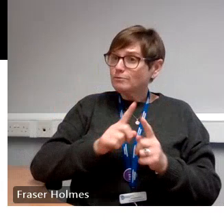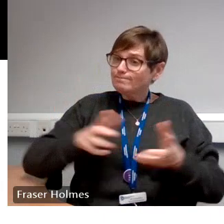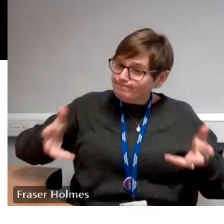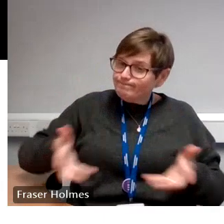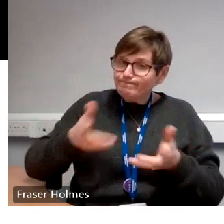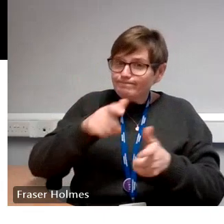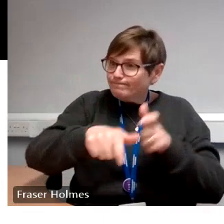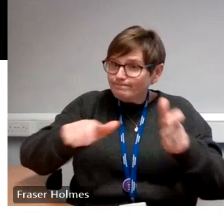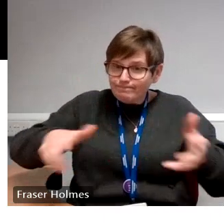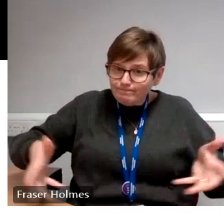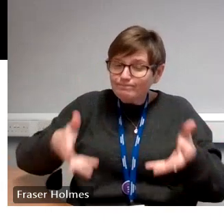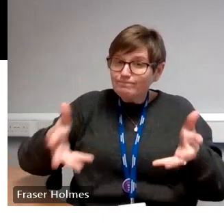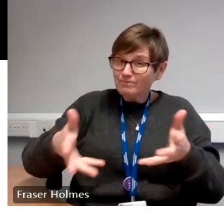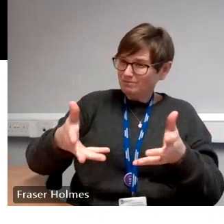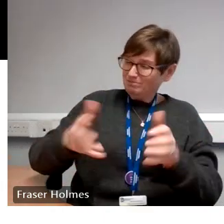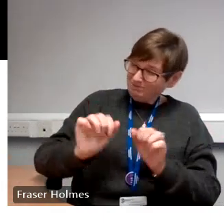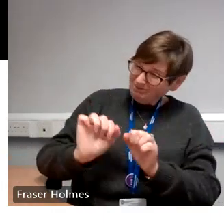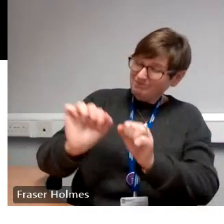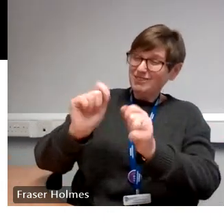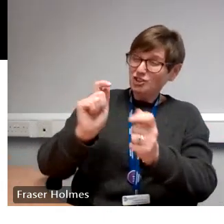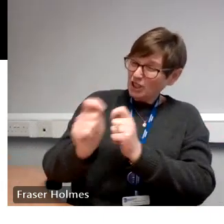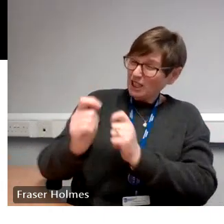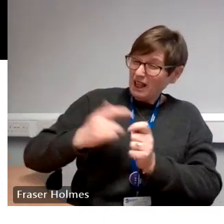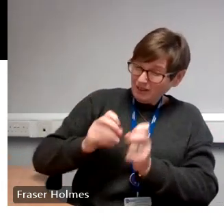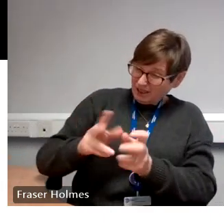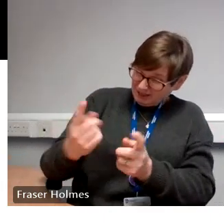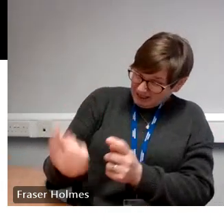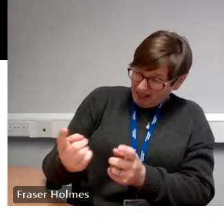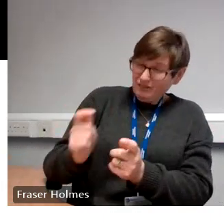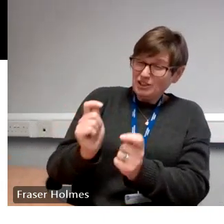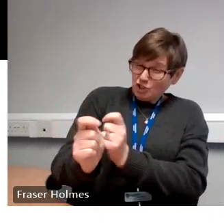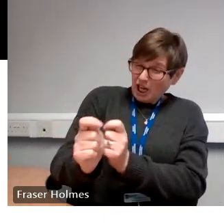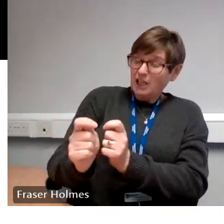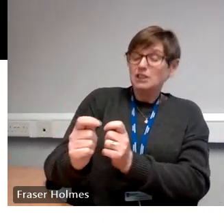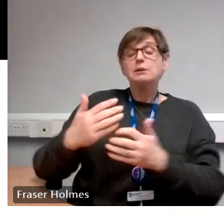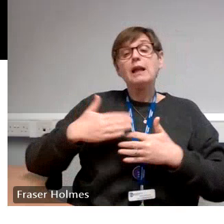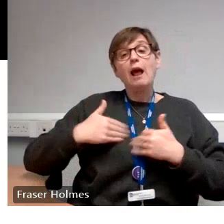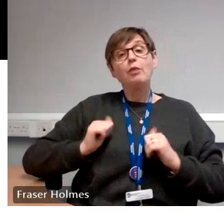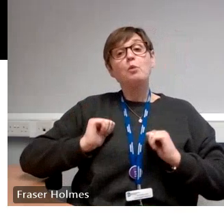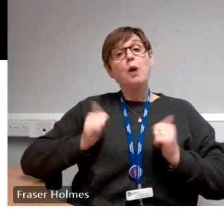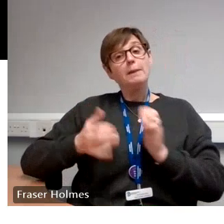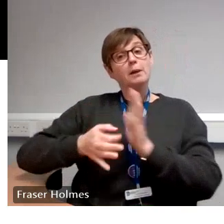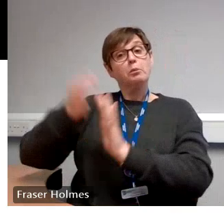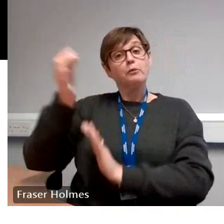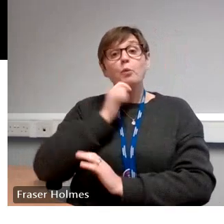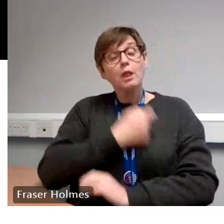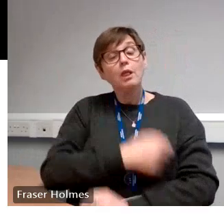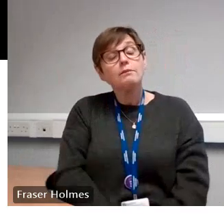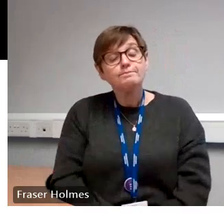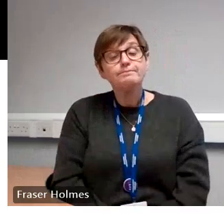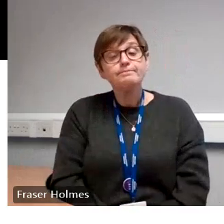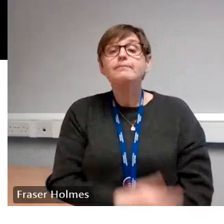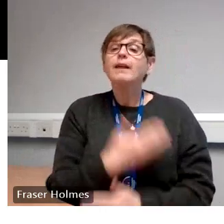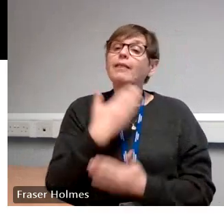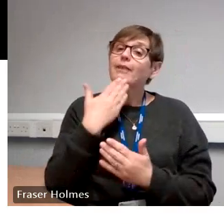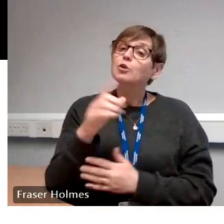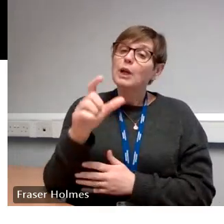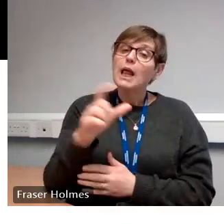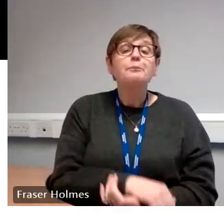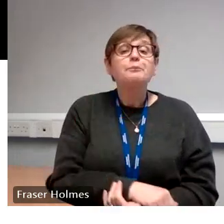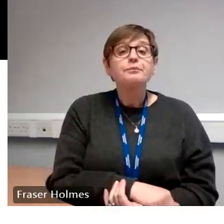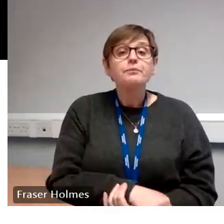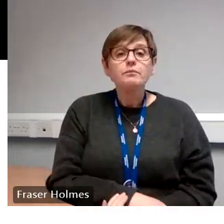people to make changes for themselves, to their lifestyle, and to improve their health and well-being. Thanks, Claire. Okay,